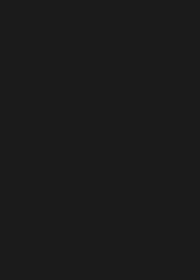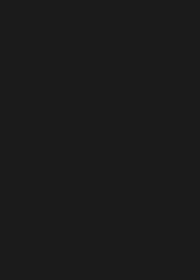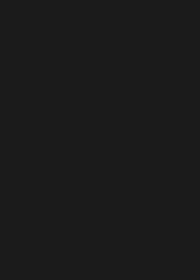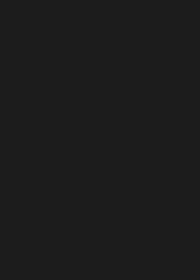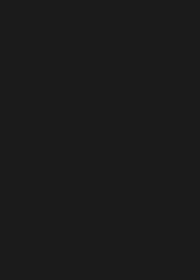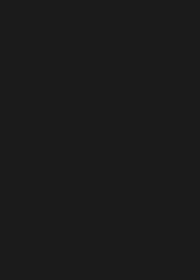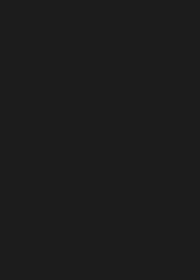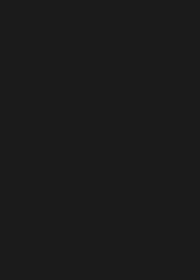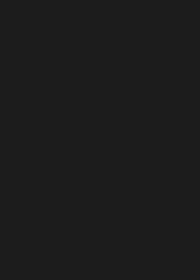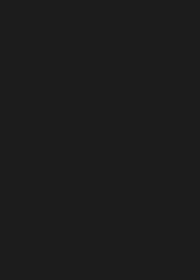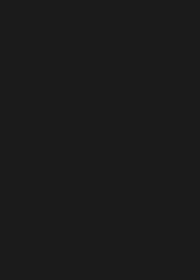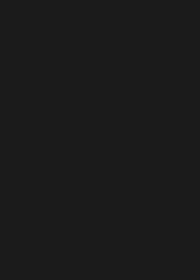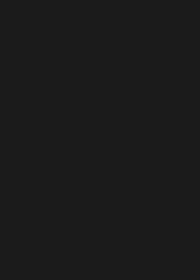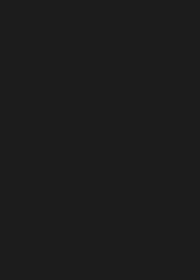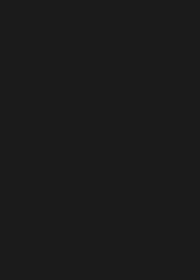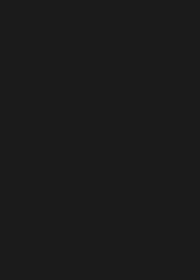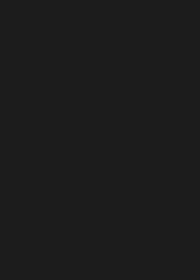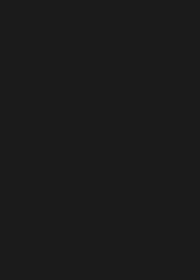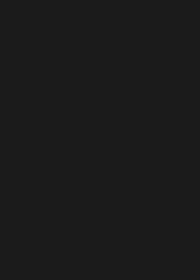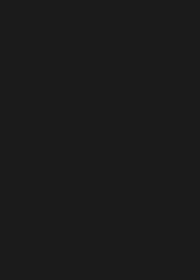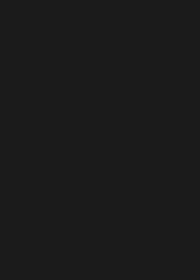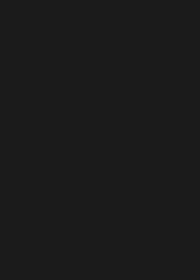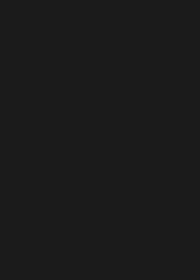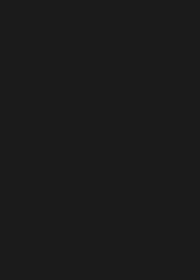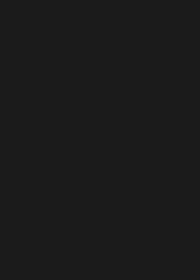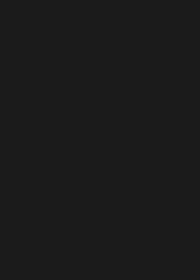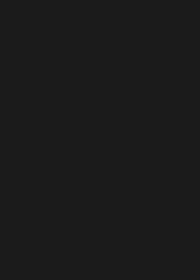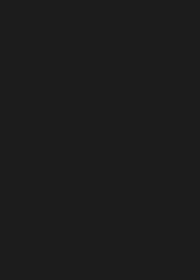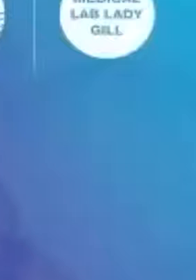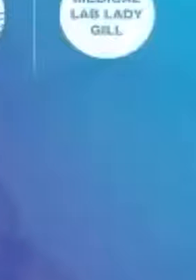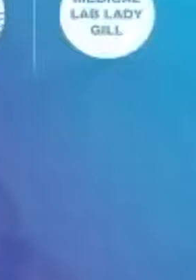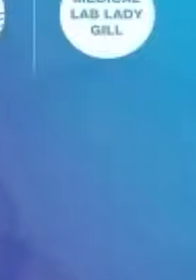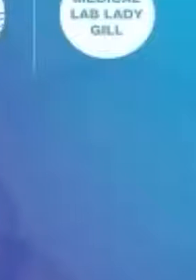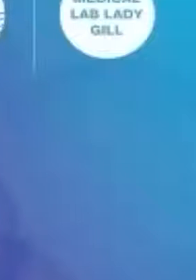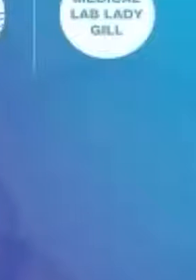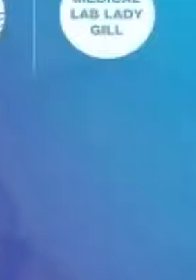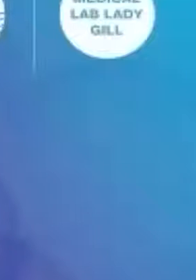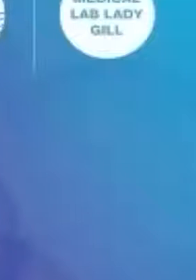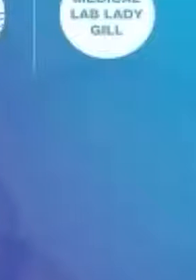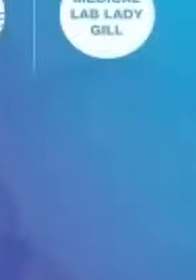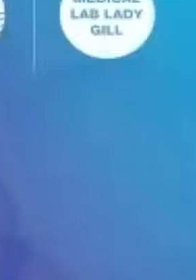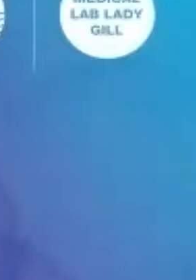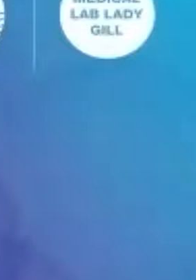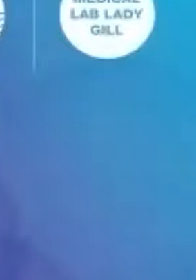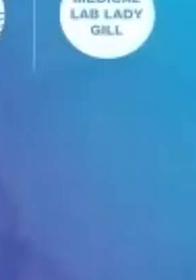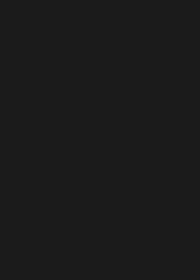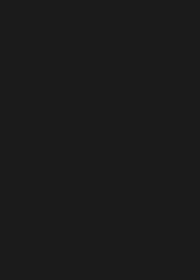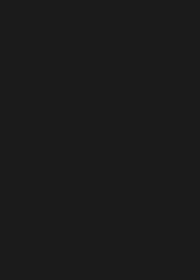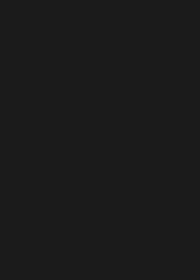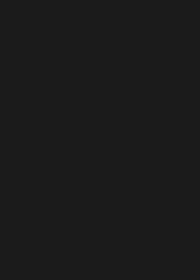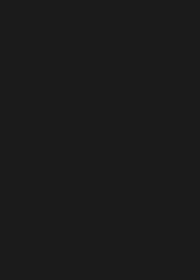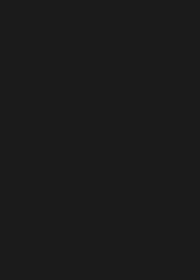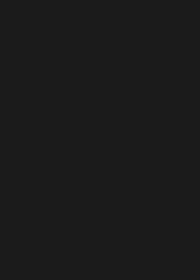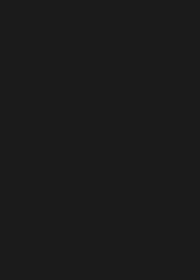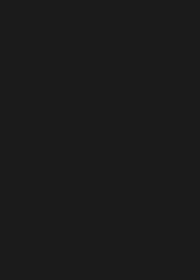Fun fact, my first job was a lab assistant in microbiology. Ooh. I was a microbiology lab assistant in Lakeland,